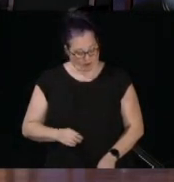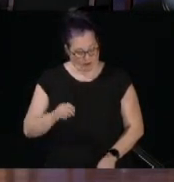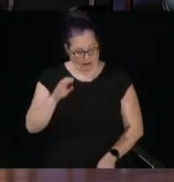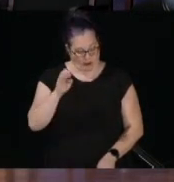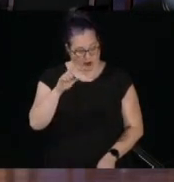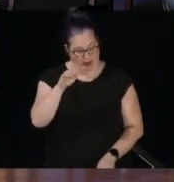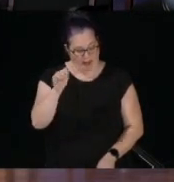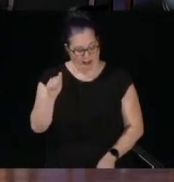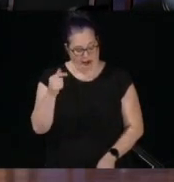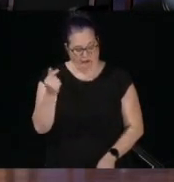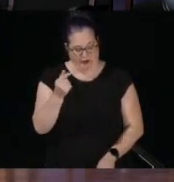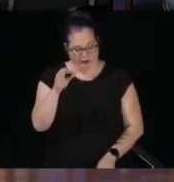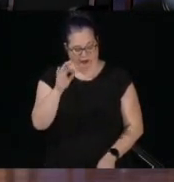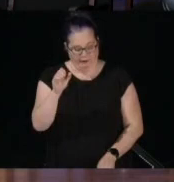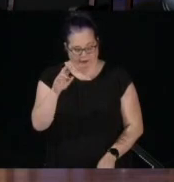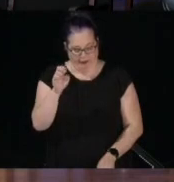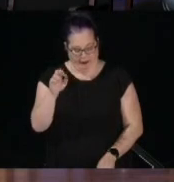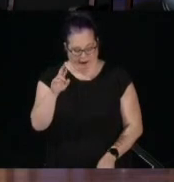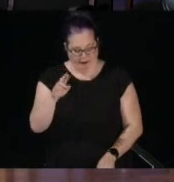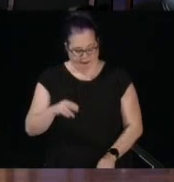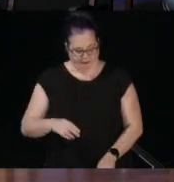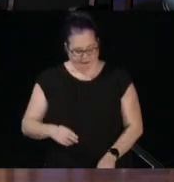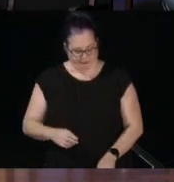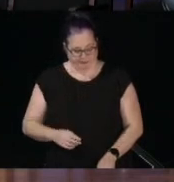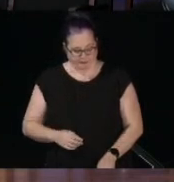Ella Grace Ferrer.